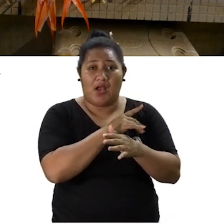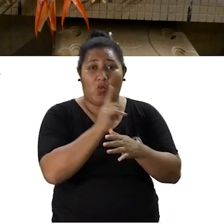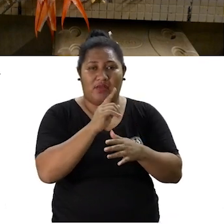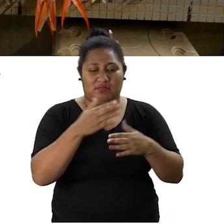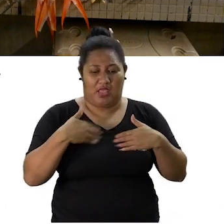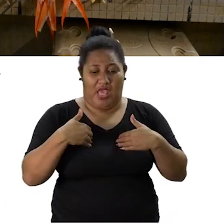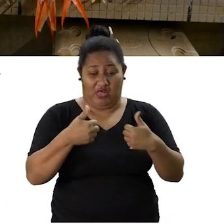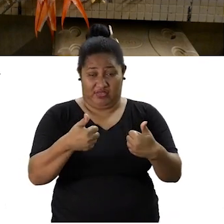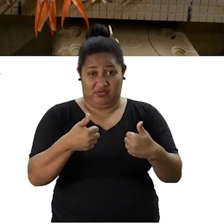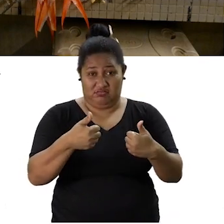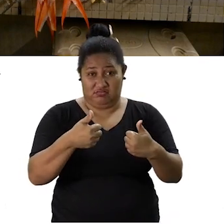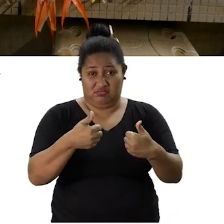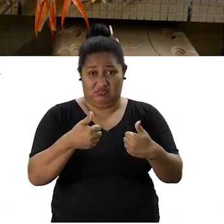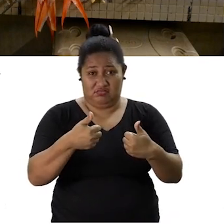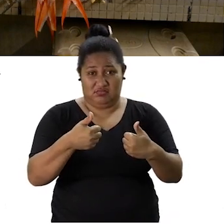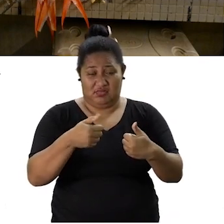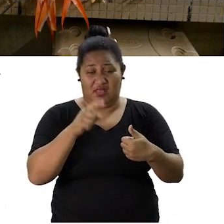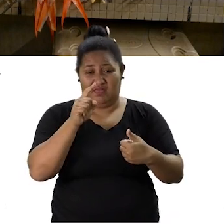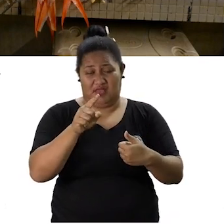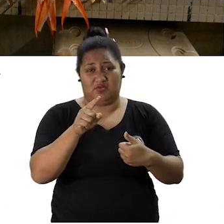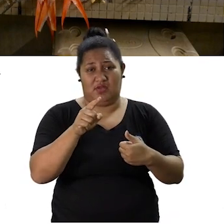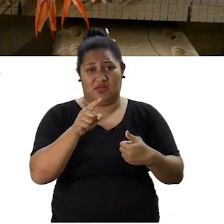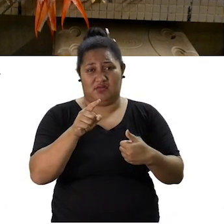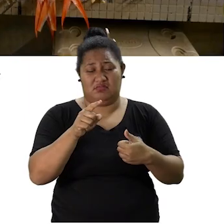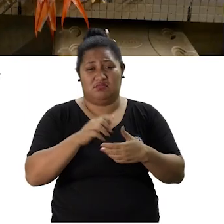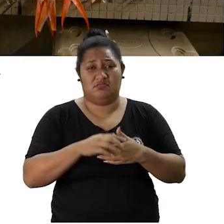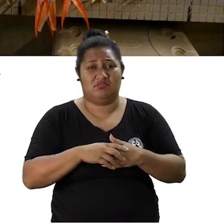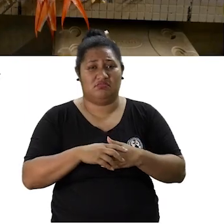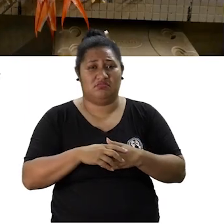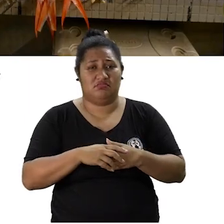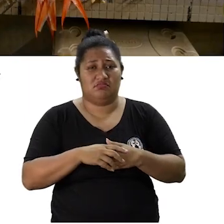healthy. That's one